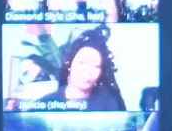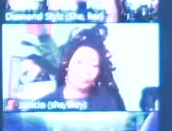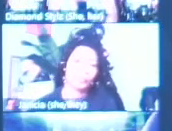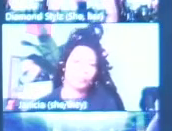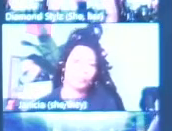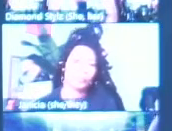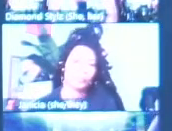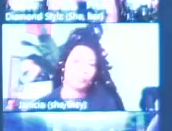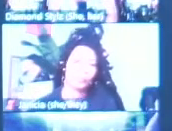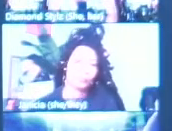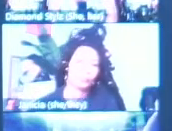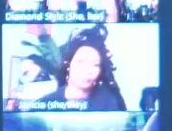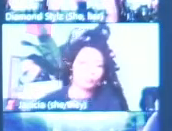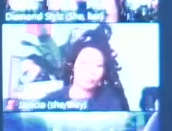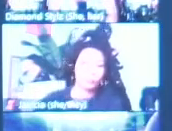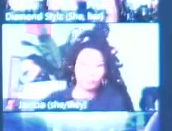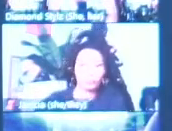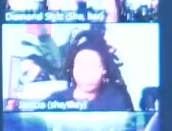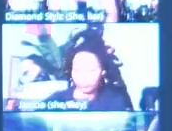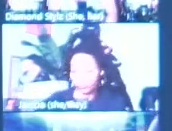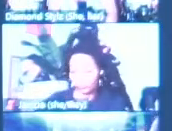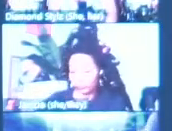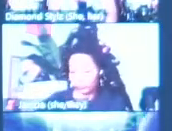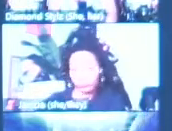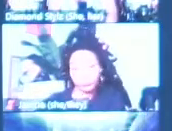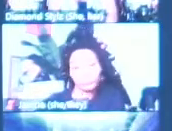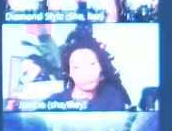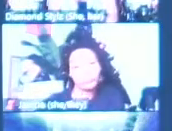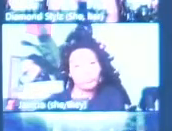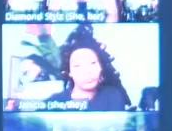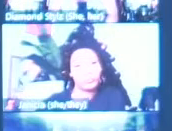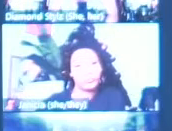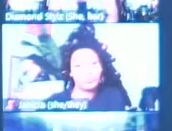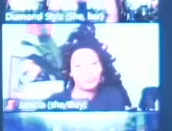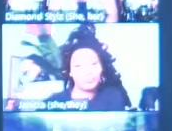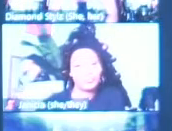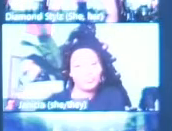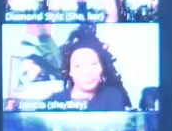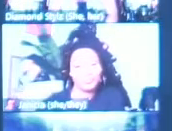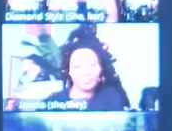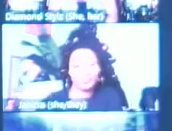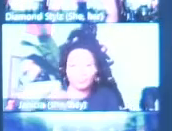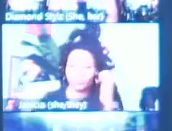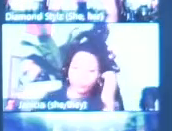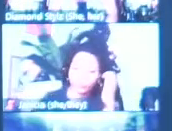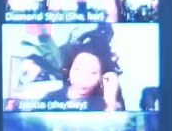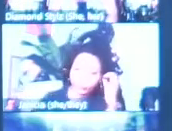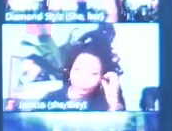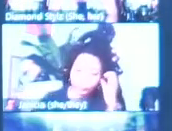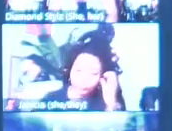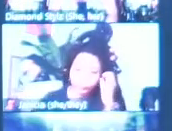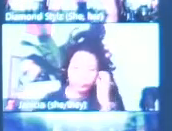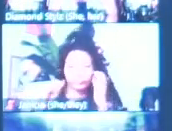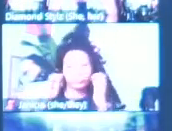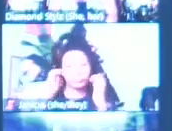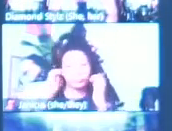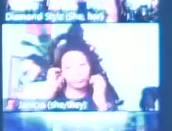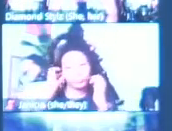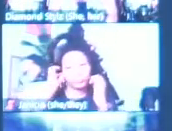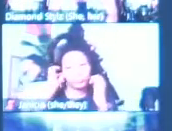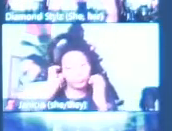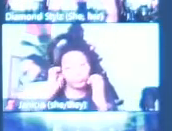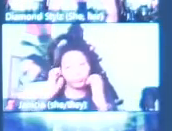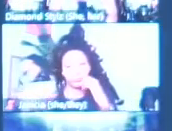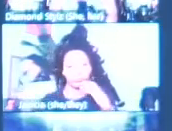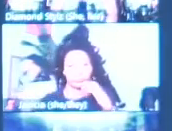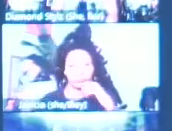To grow boobs, things you literally can't help. Yeah. So, I want to talk about that and how like our bodies